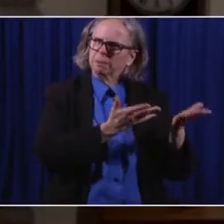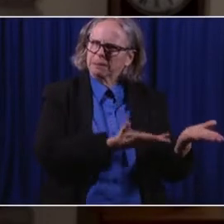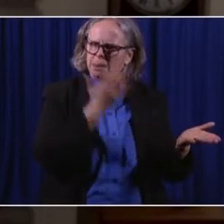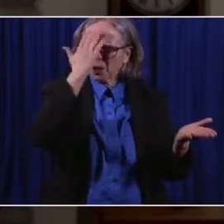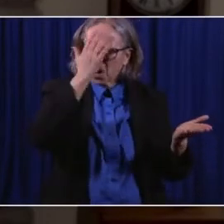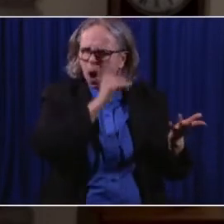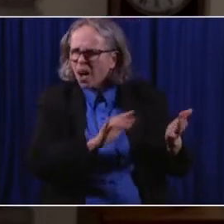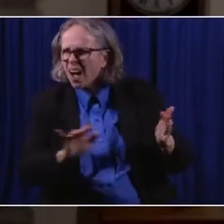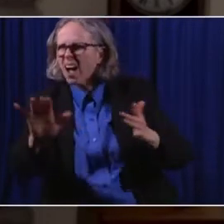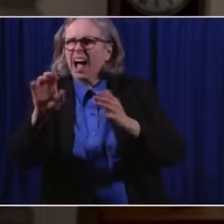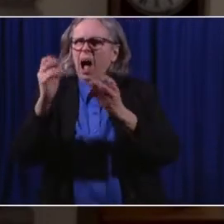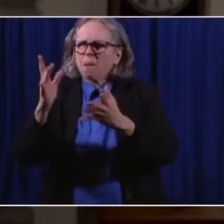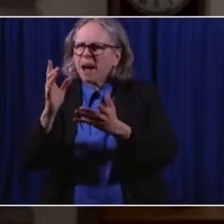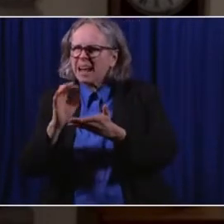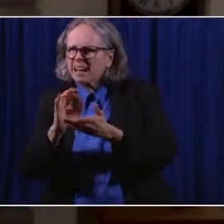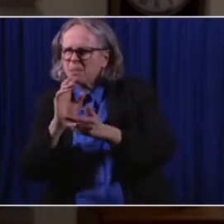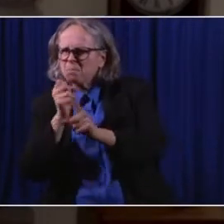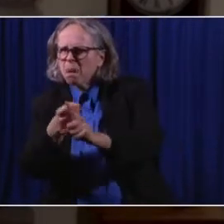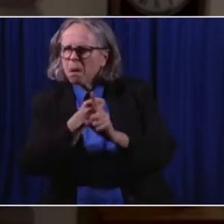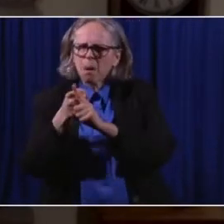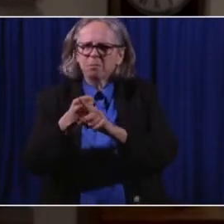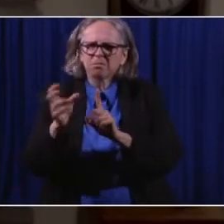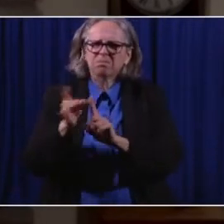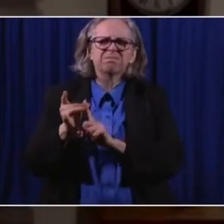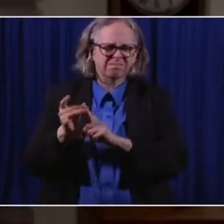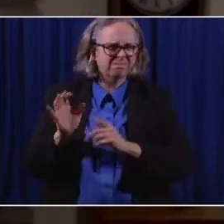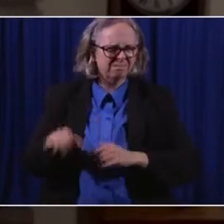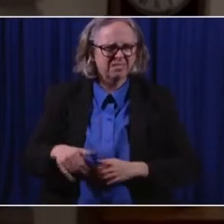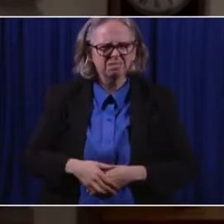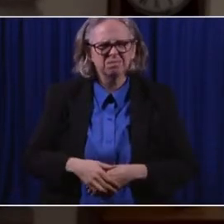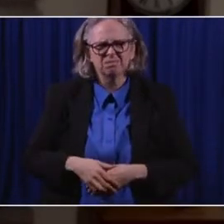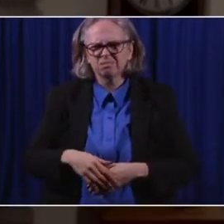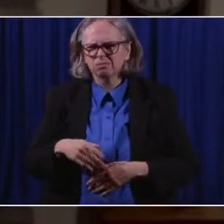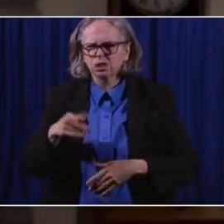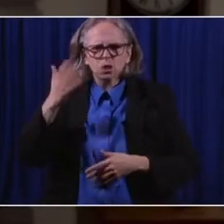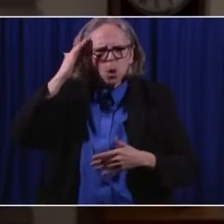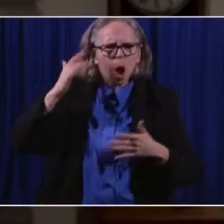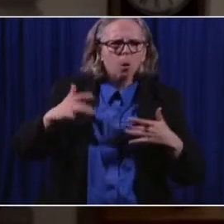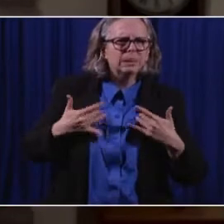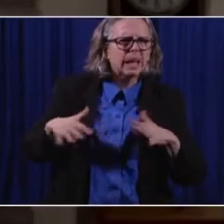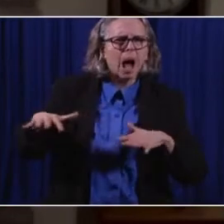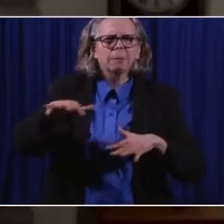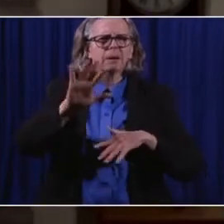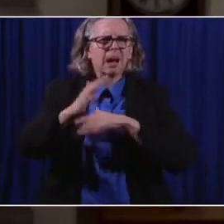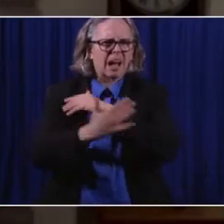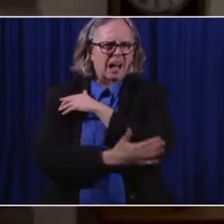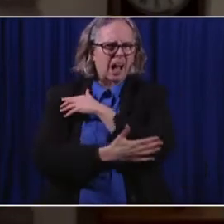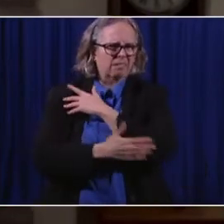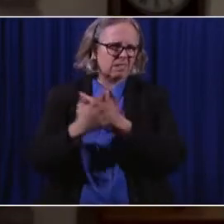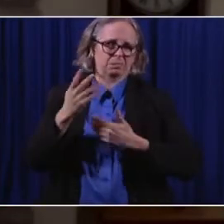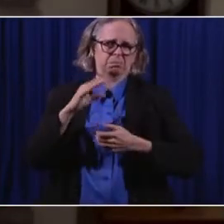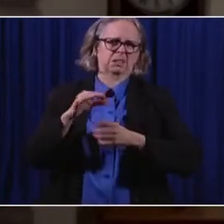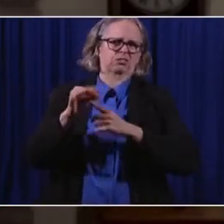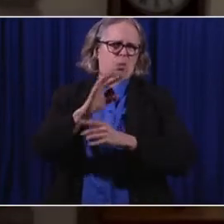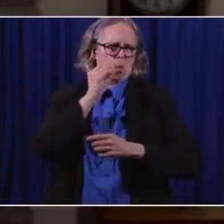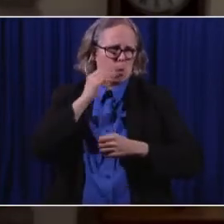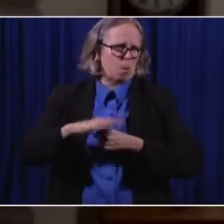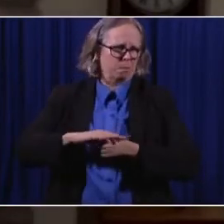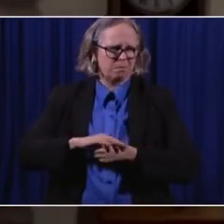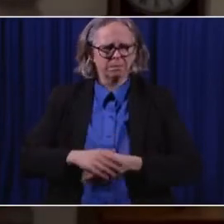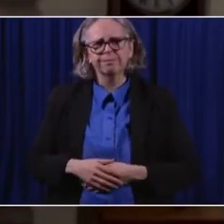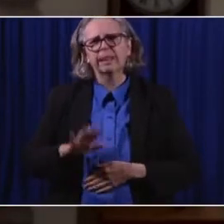county is doing. Again, spread is everywhere throughout the state of Ohio. Some counties obviously are higher than others. Eric, let's go to the